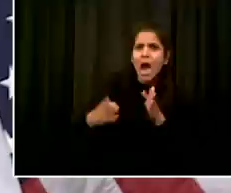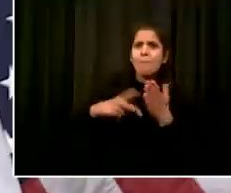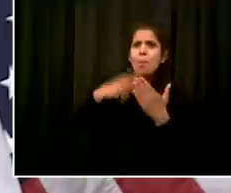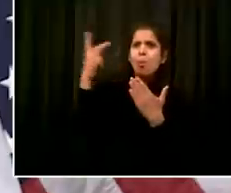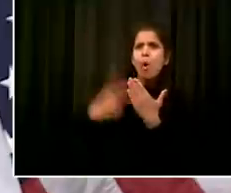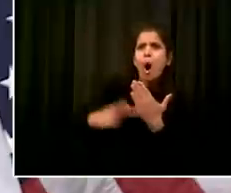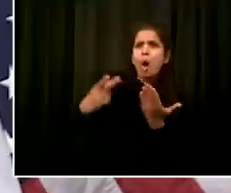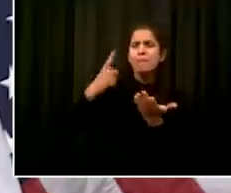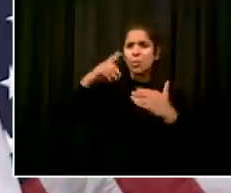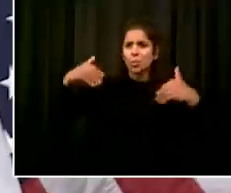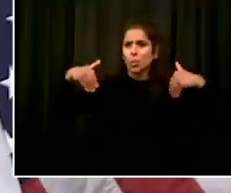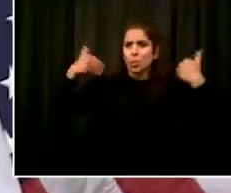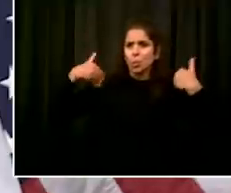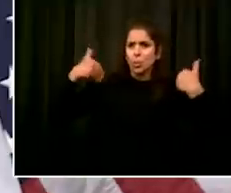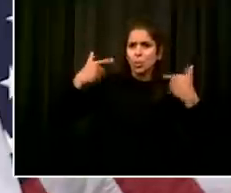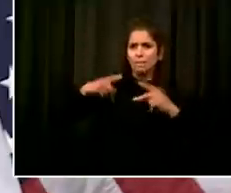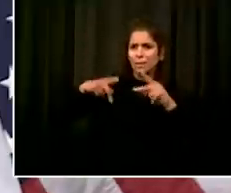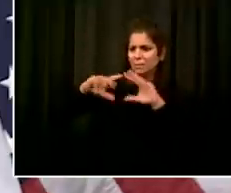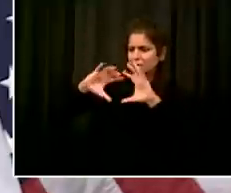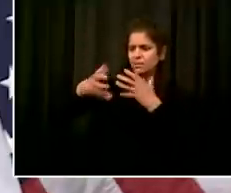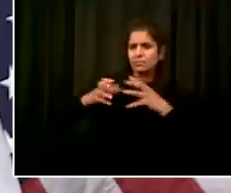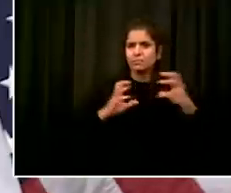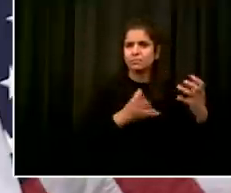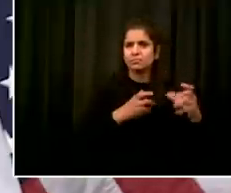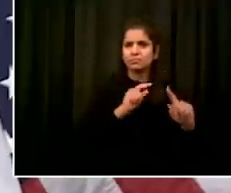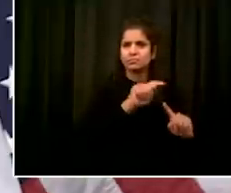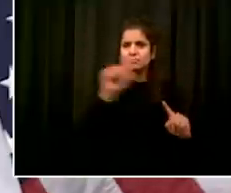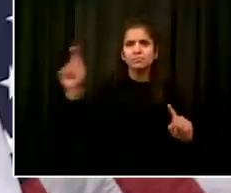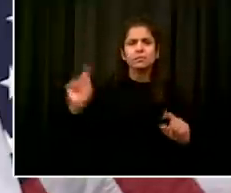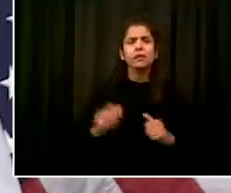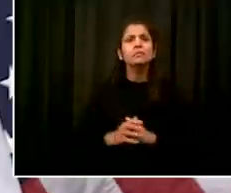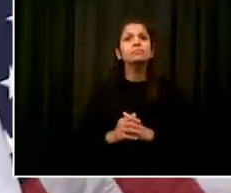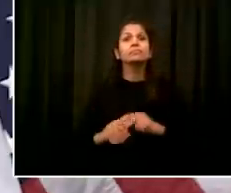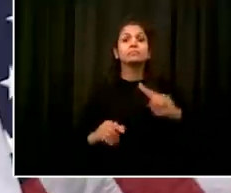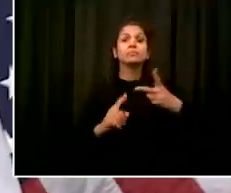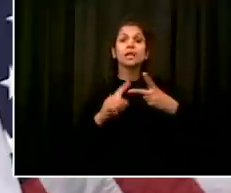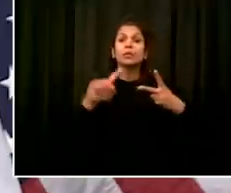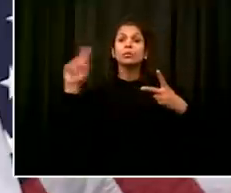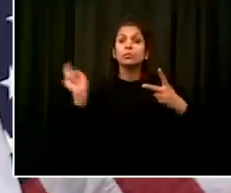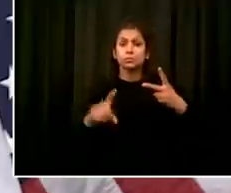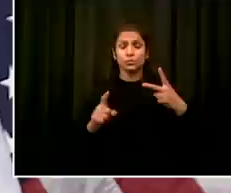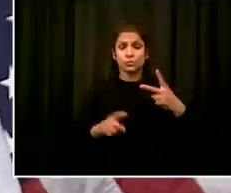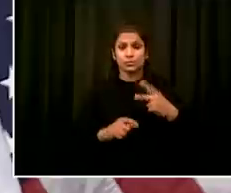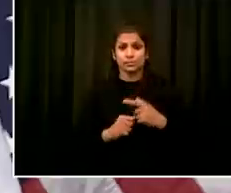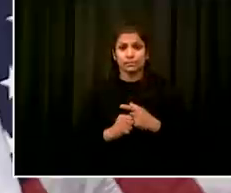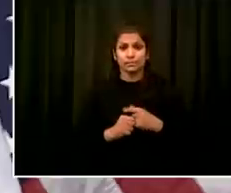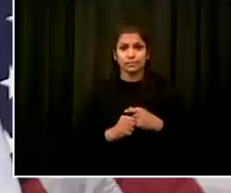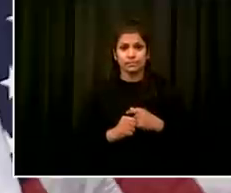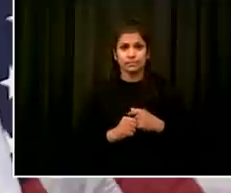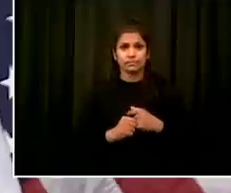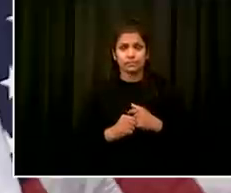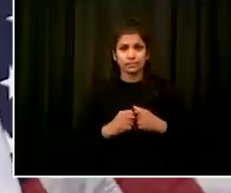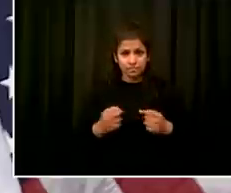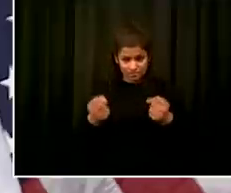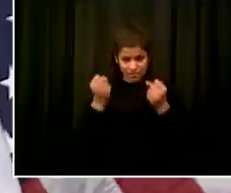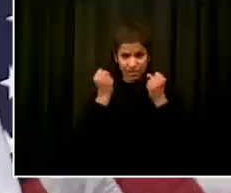is about these calls that we're hearing about defunding the NYPD,